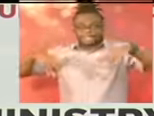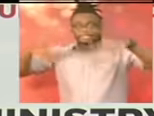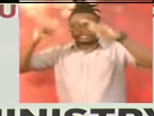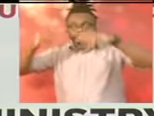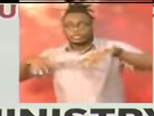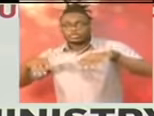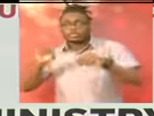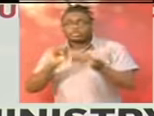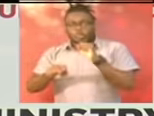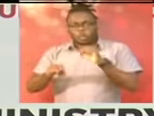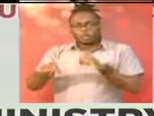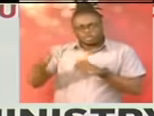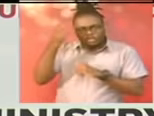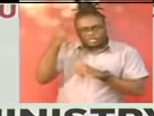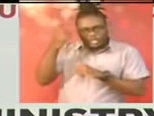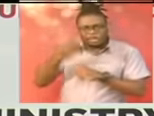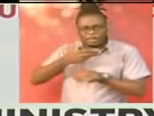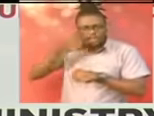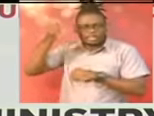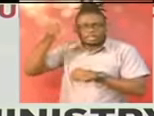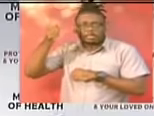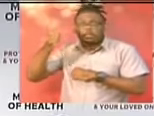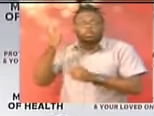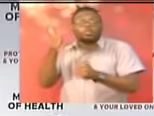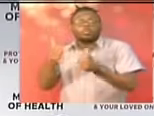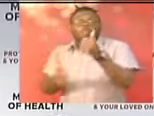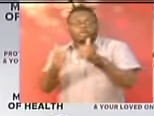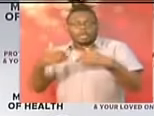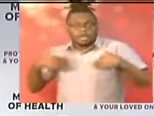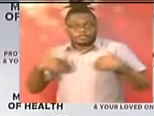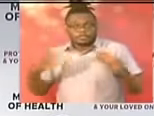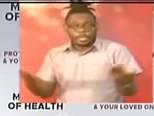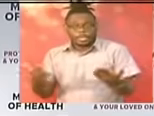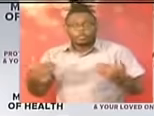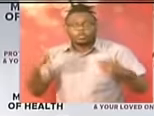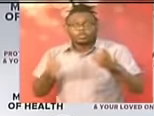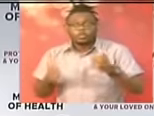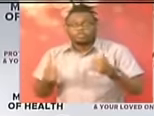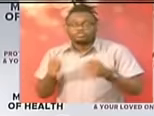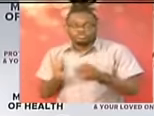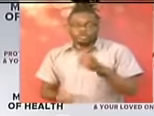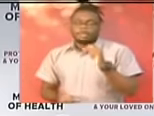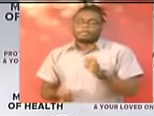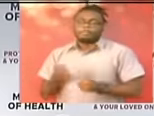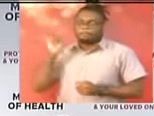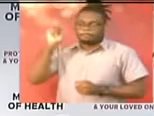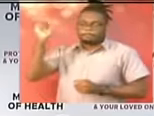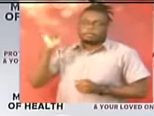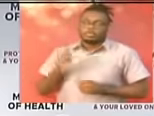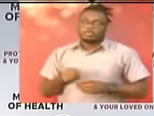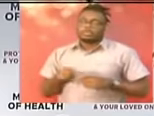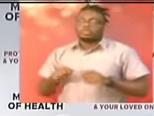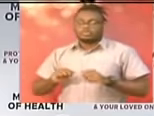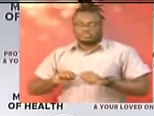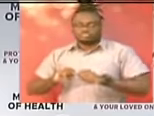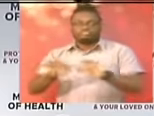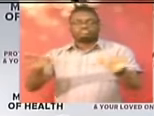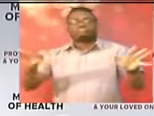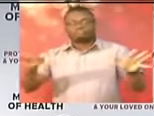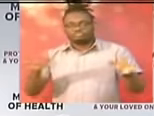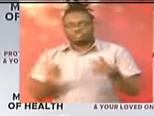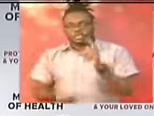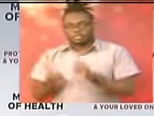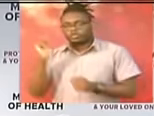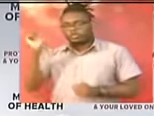general. Thank you for your questions, Ms. Lindo. We now move to IETV for your two questions. Good